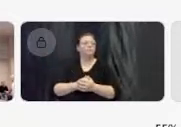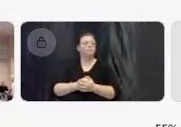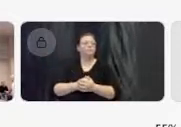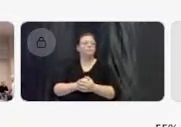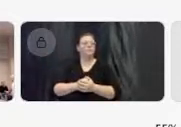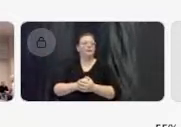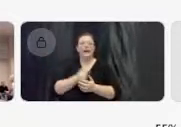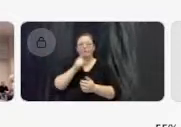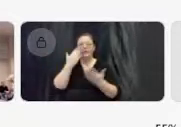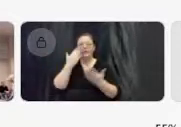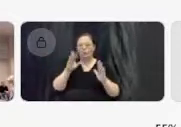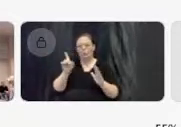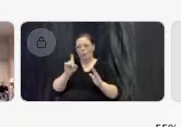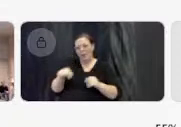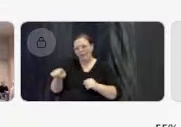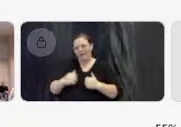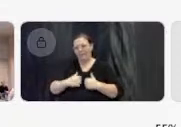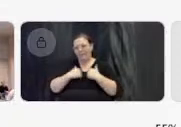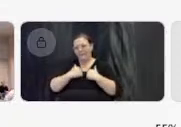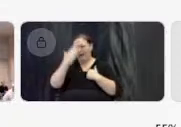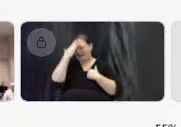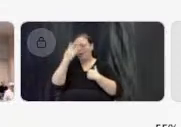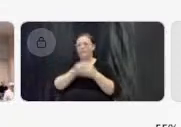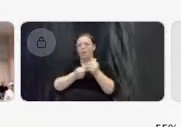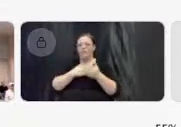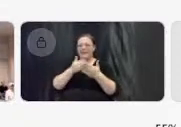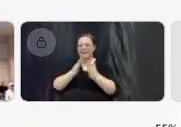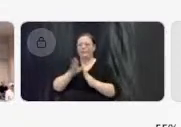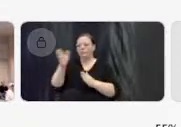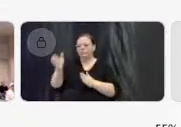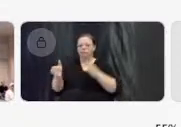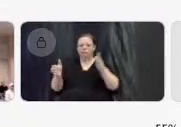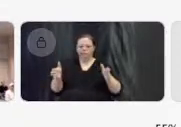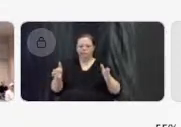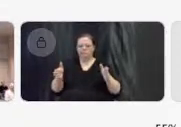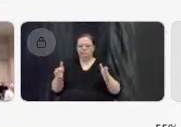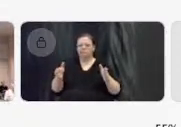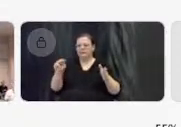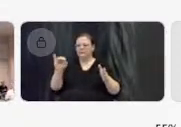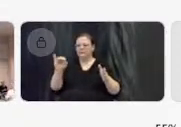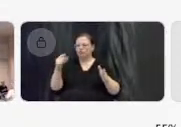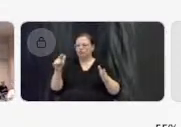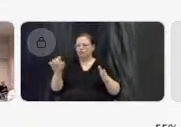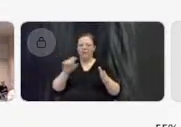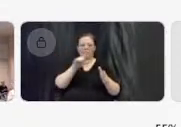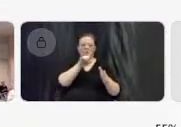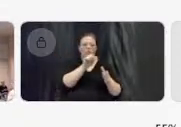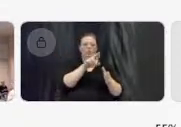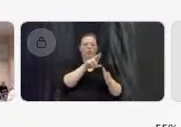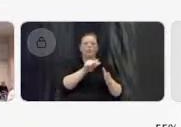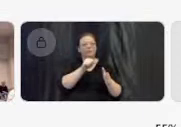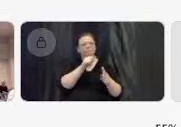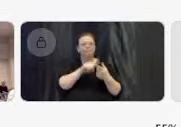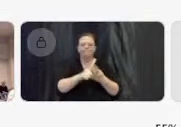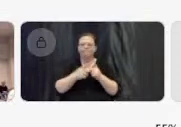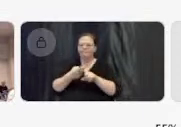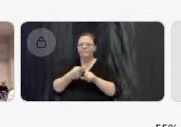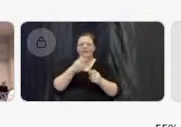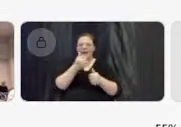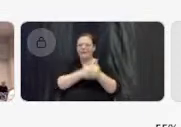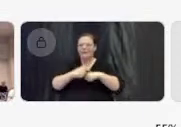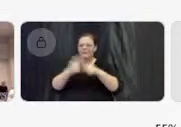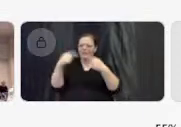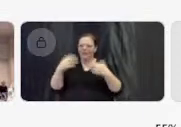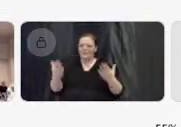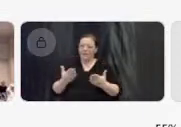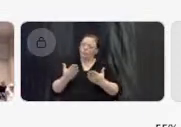don't know where they live. I know both my neighbors on both sides, and I'm good friends with them, both Michelle and Laura. I go to dinner with Laura every time I'm in town,